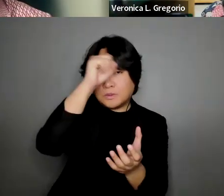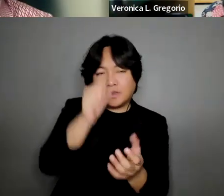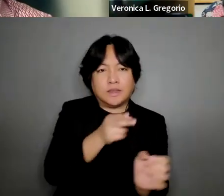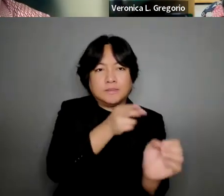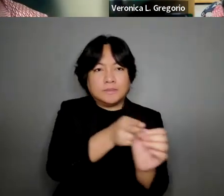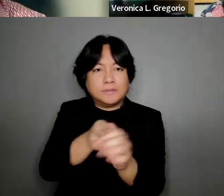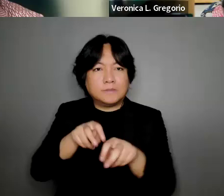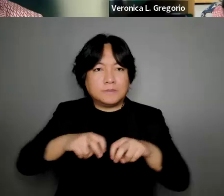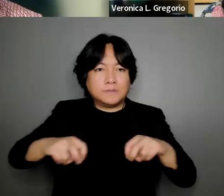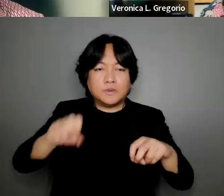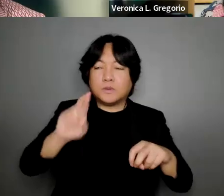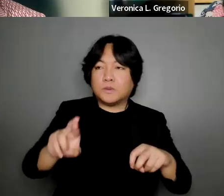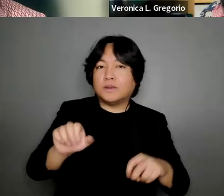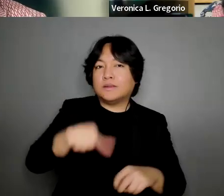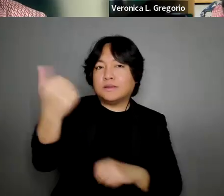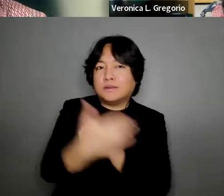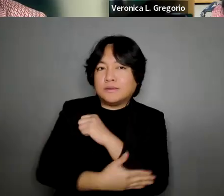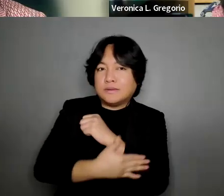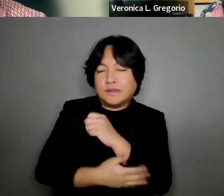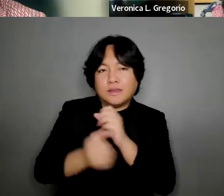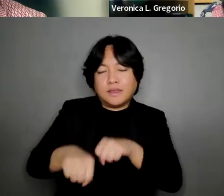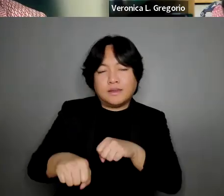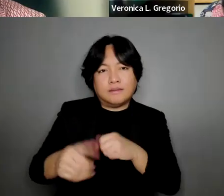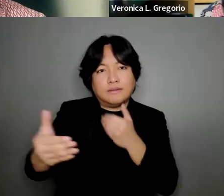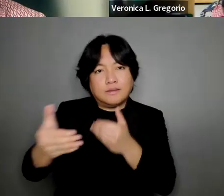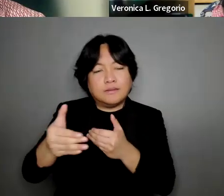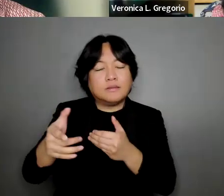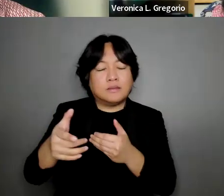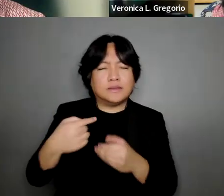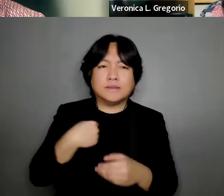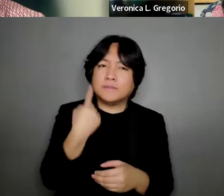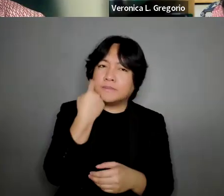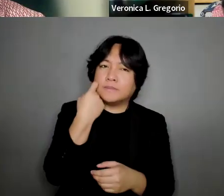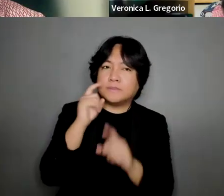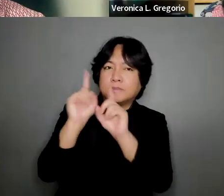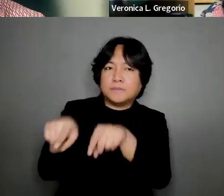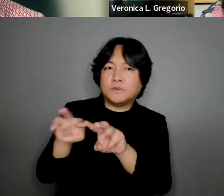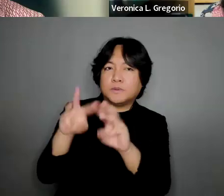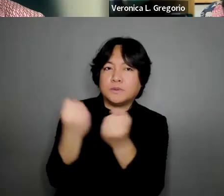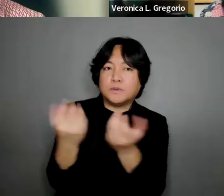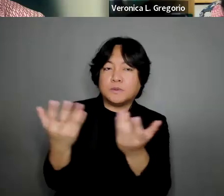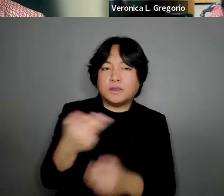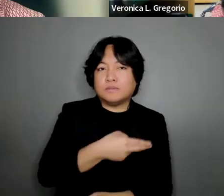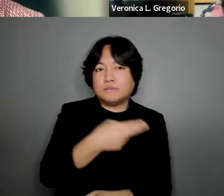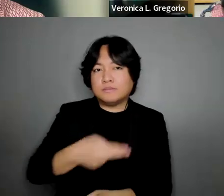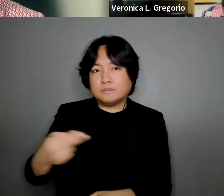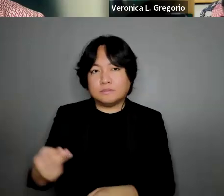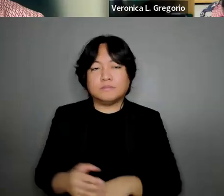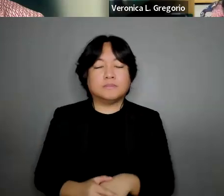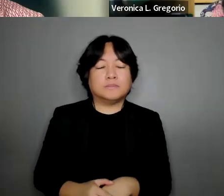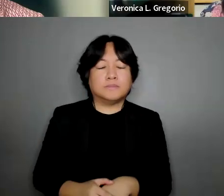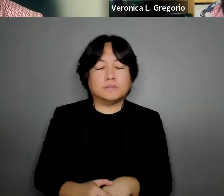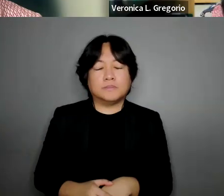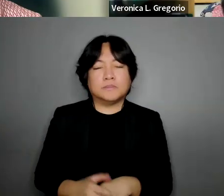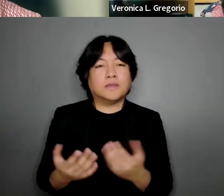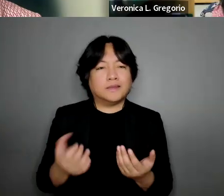neighboring countries. I recently attended a workshop in Indonesia, and